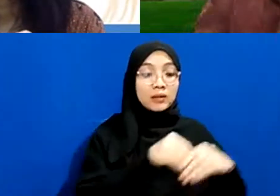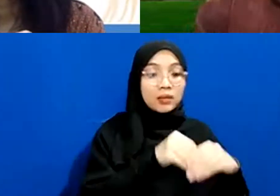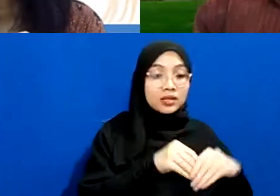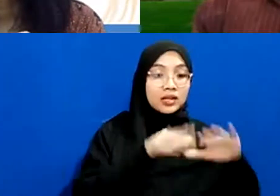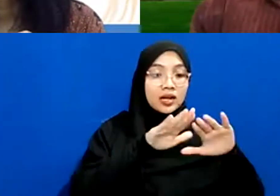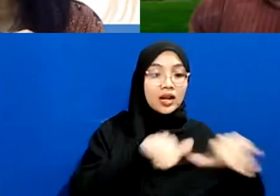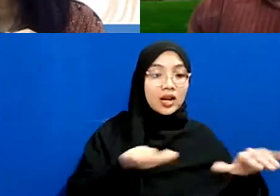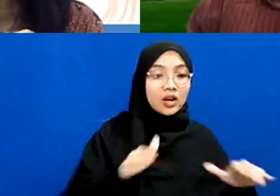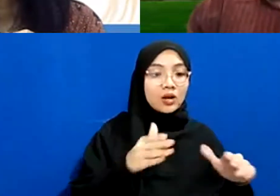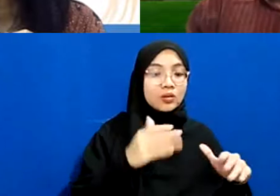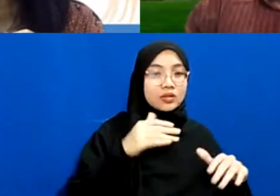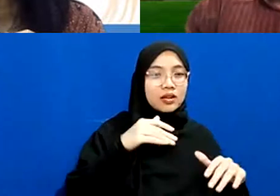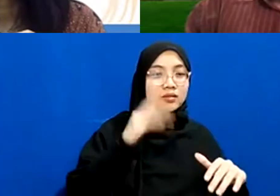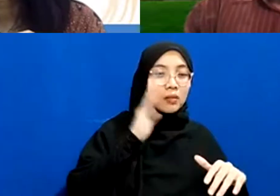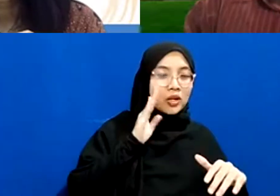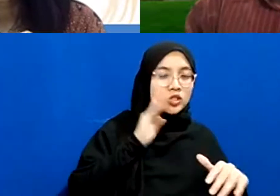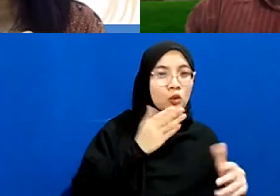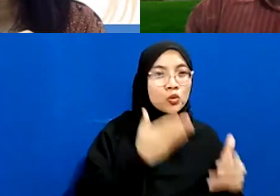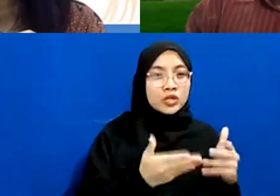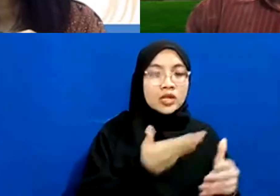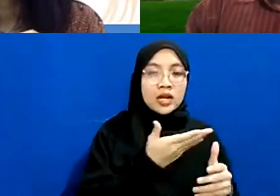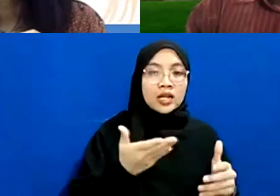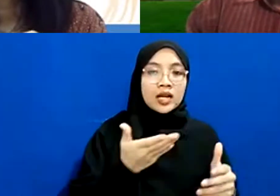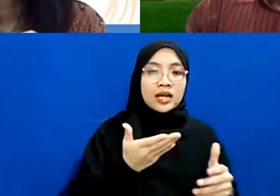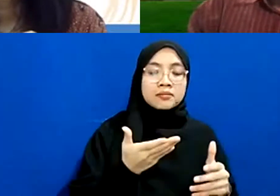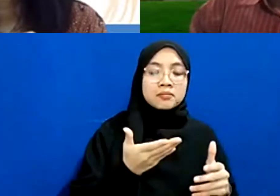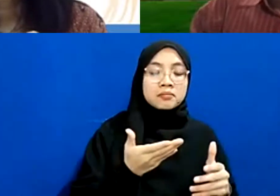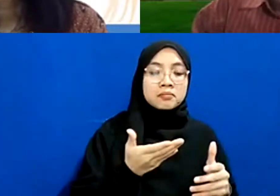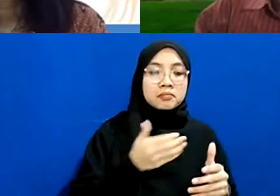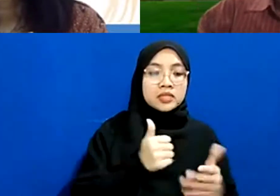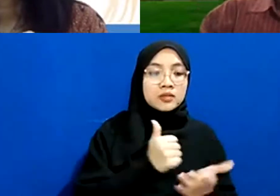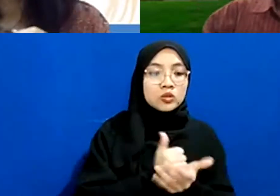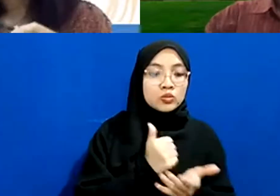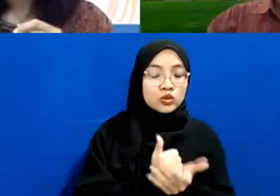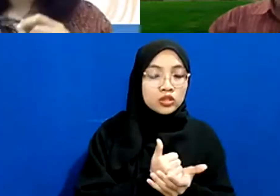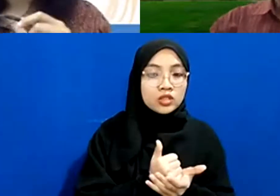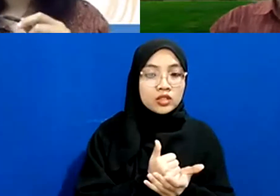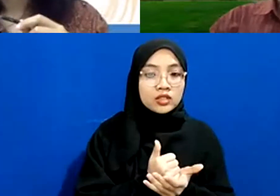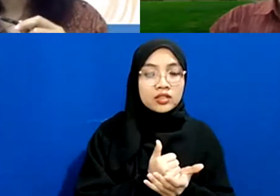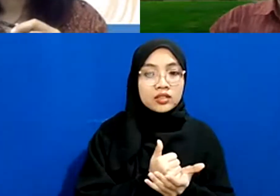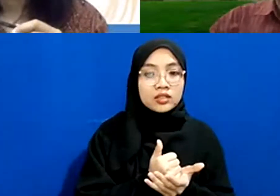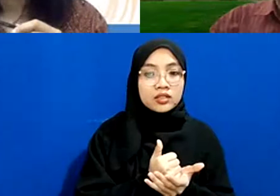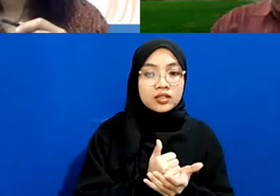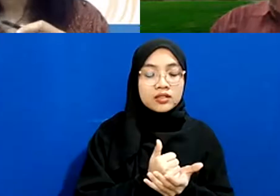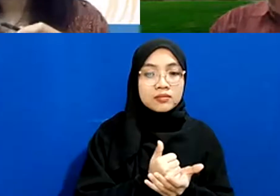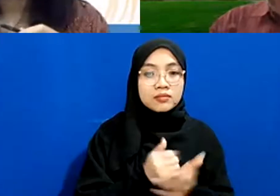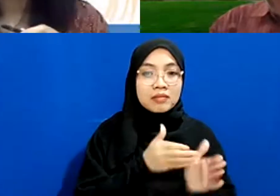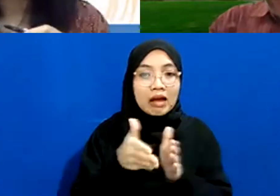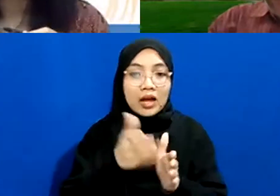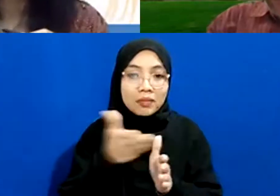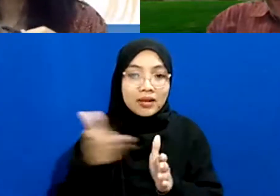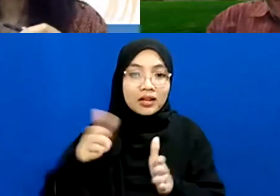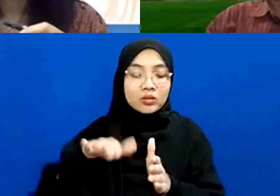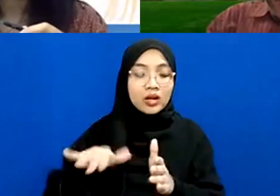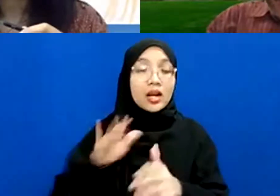project into the future. Yeah, it's just a thought. Yeah. Thank you, David. We